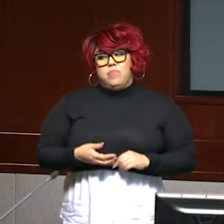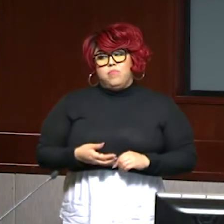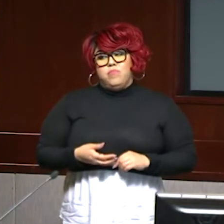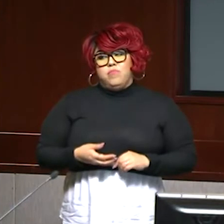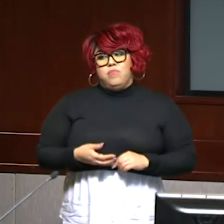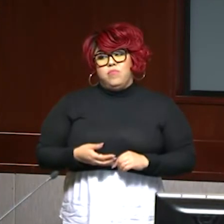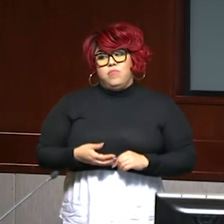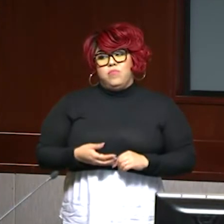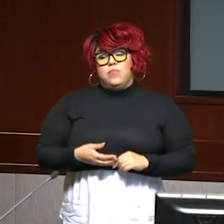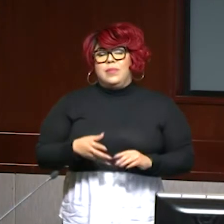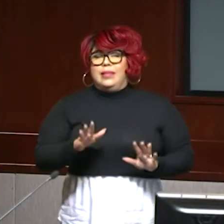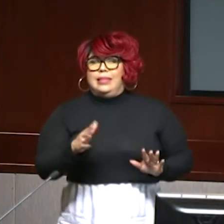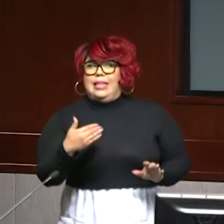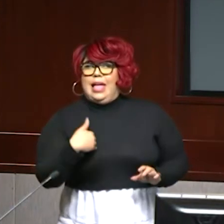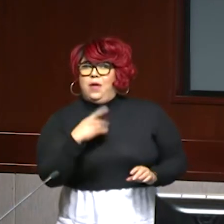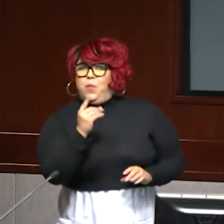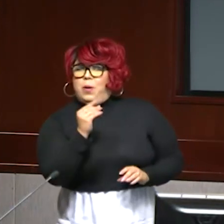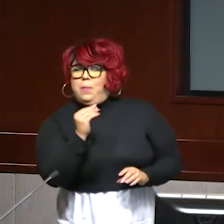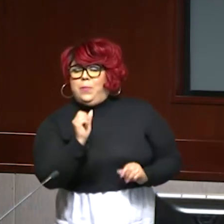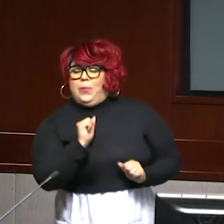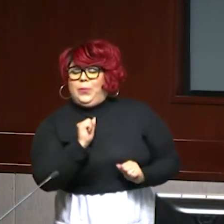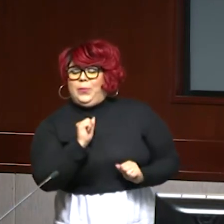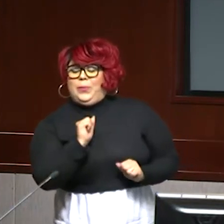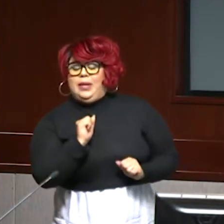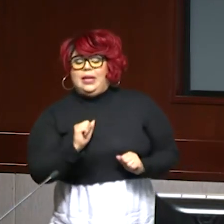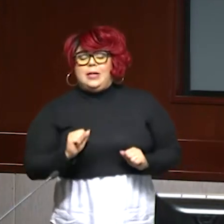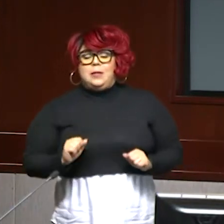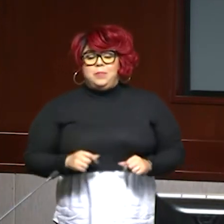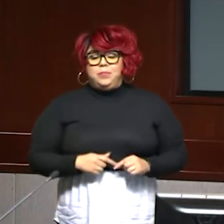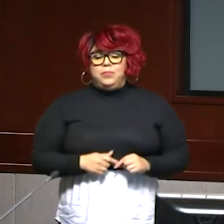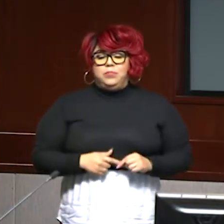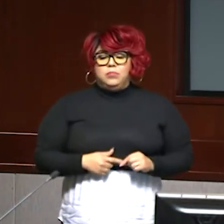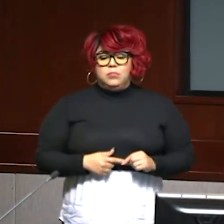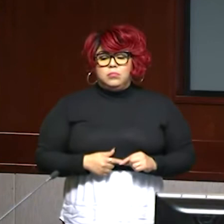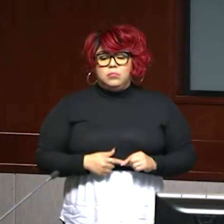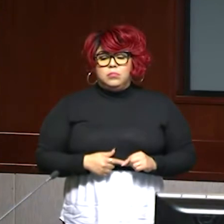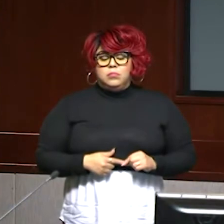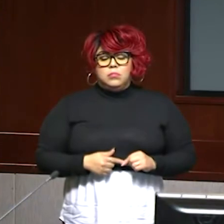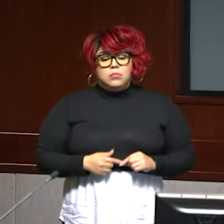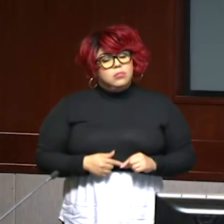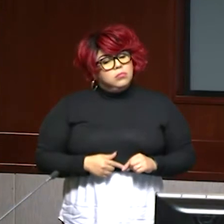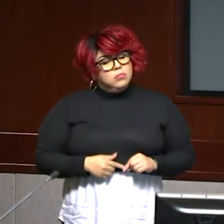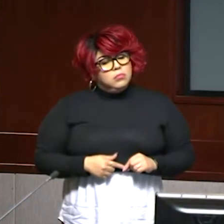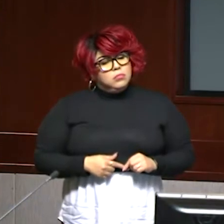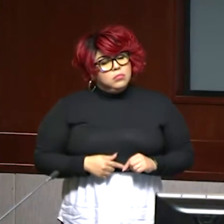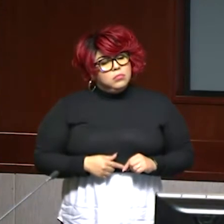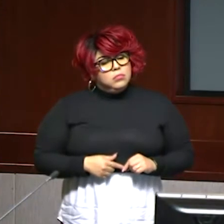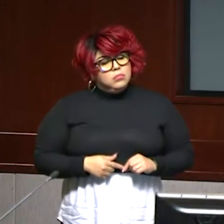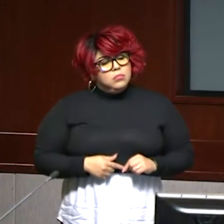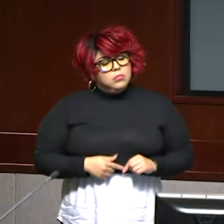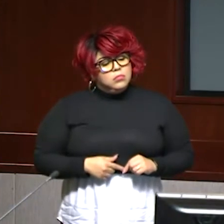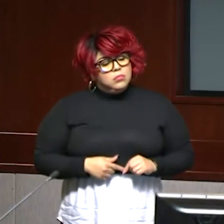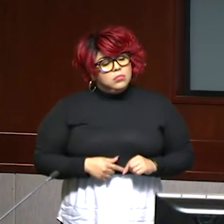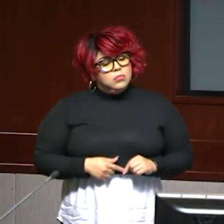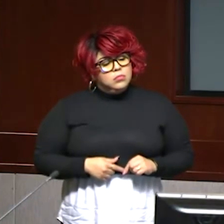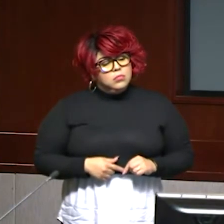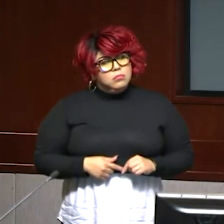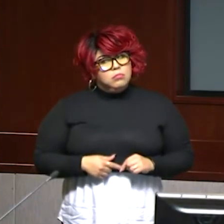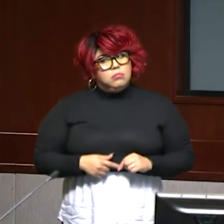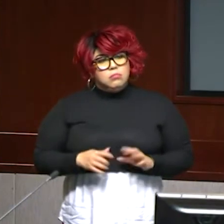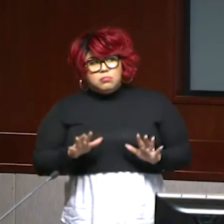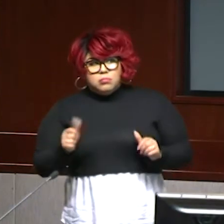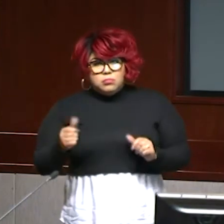I would say I have one last question. Go And ahead. it's just because, if that's okay, there's no one else. Nope, go